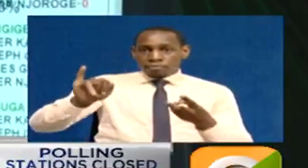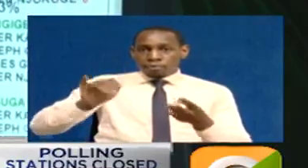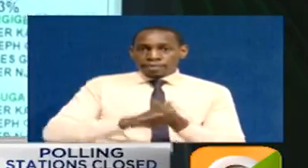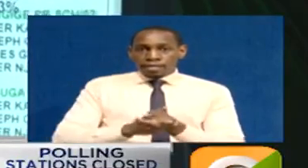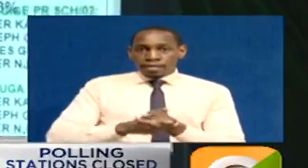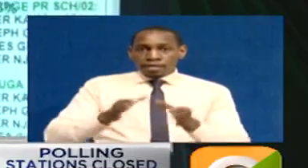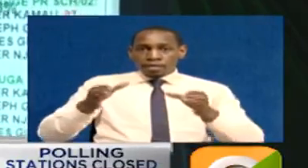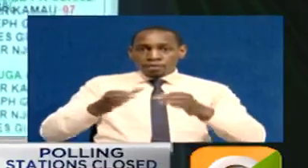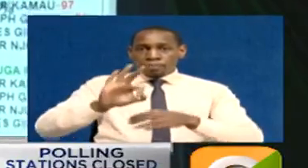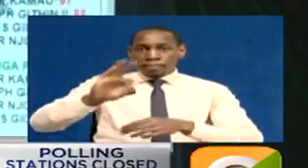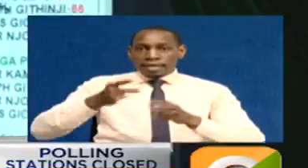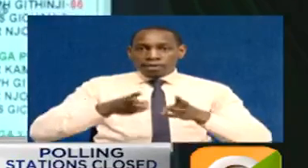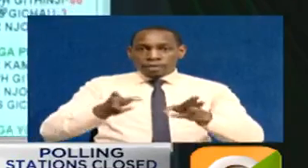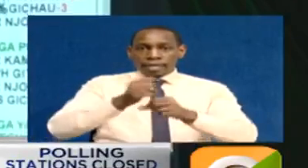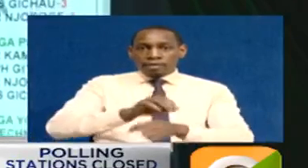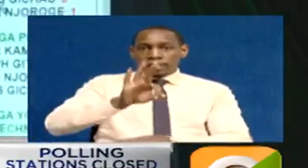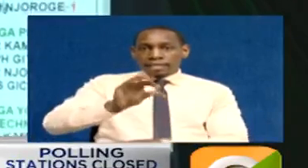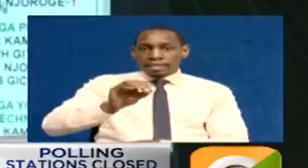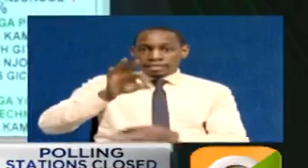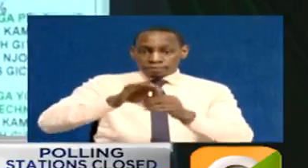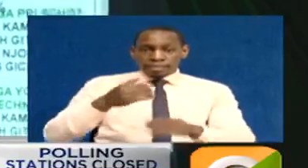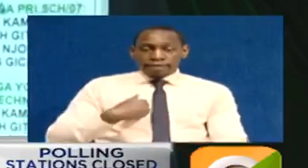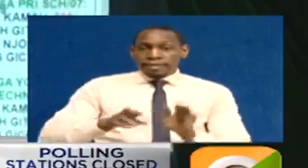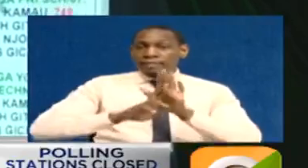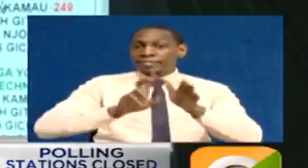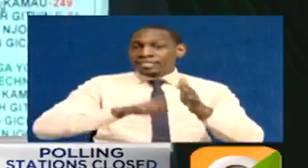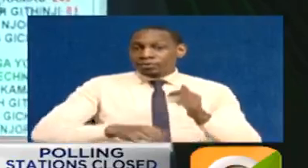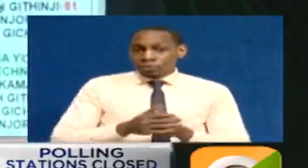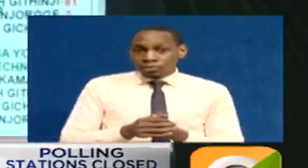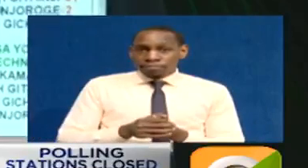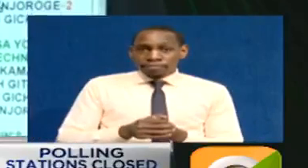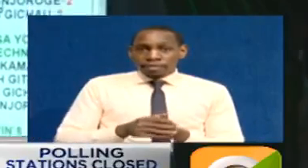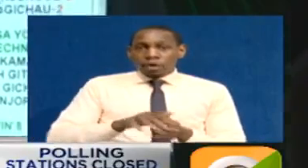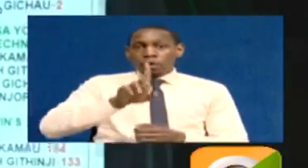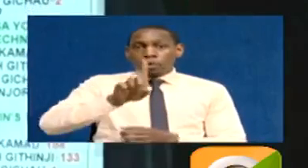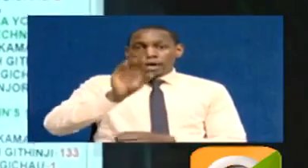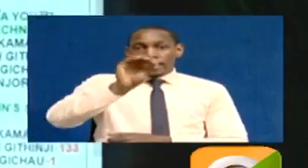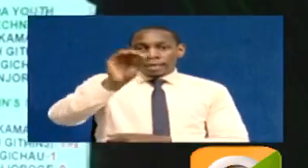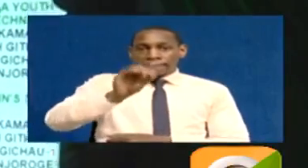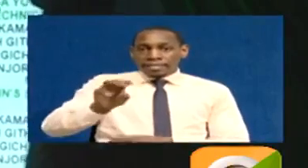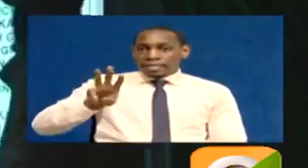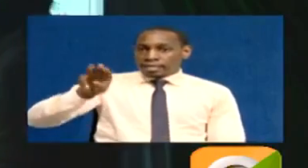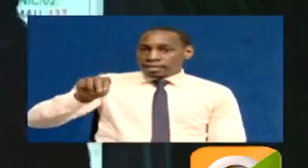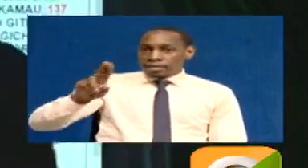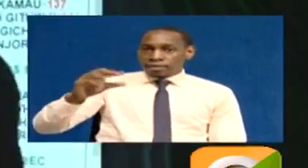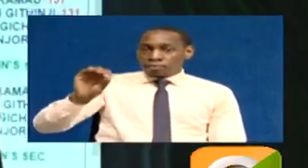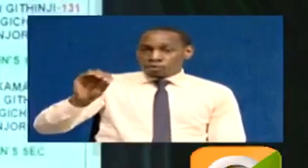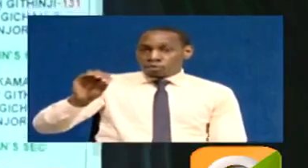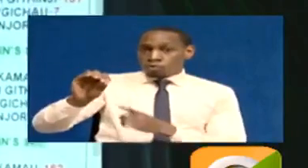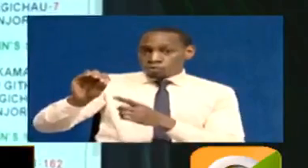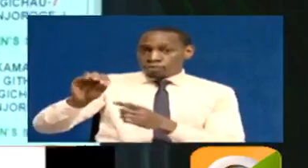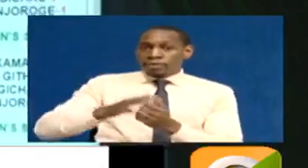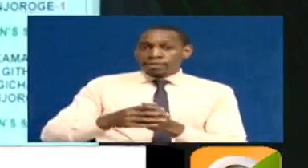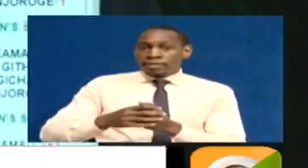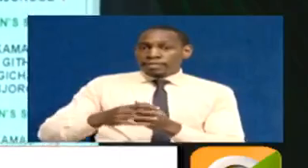of Third Way Alliance has 30 votes right now. That represents, translates to 1%. And Mugo Peter Njoroge is now